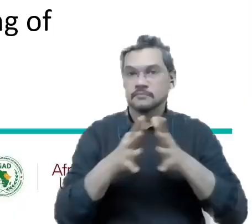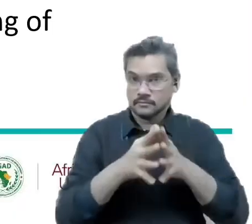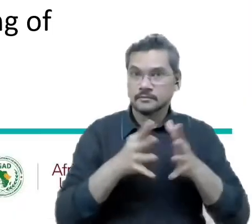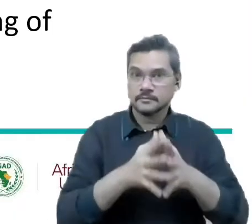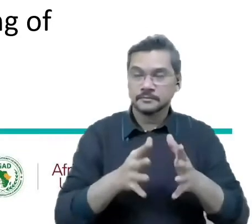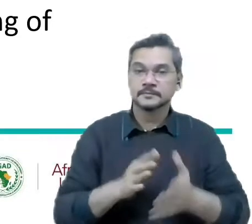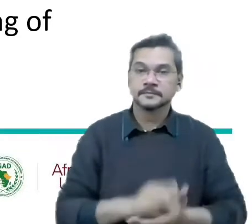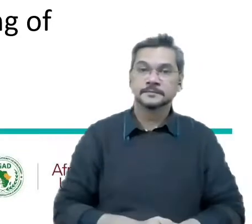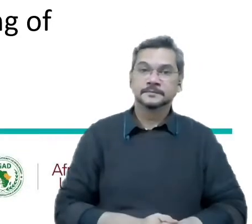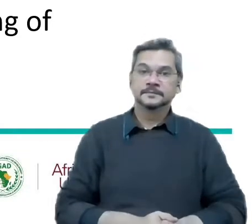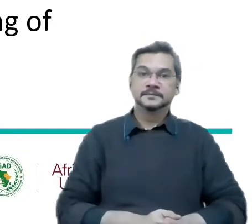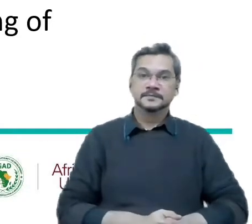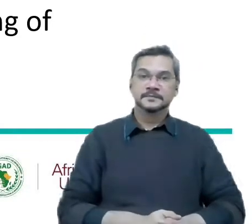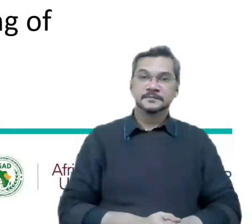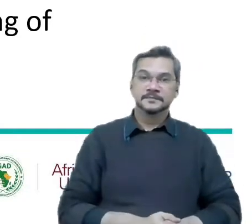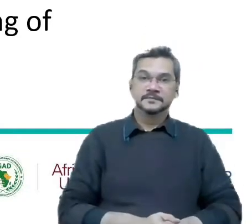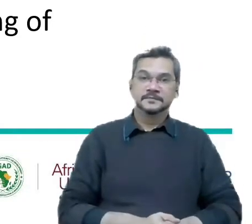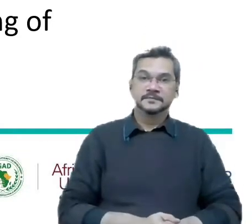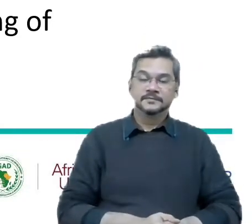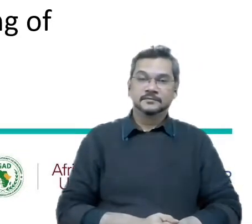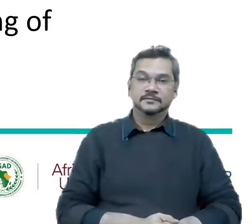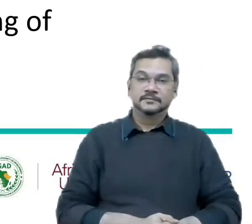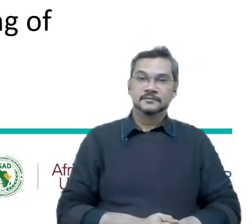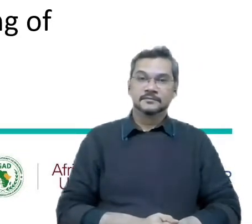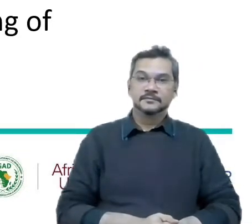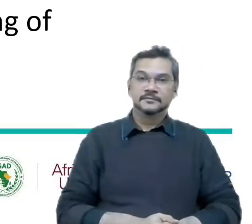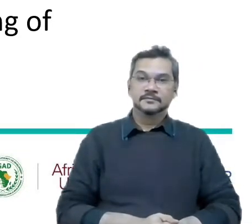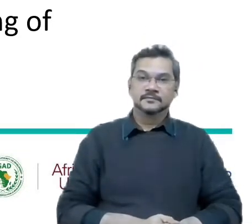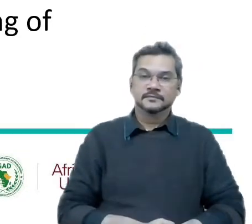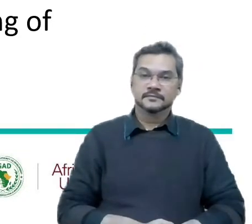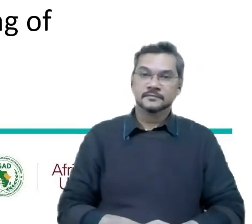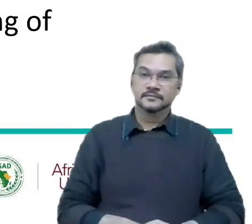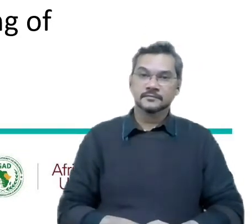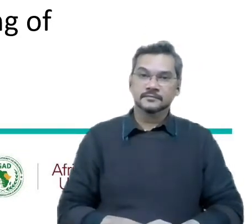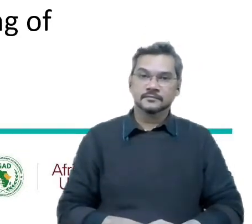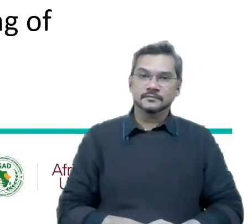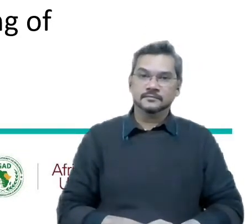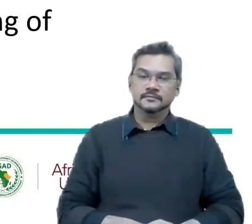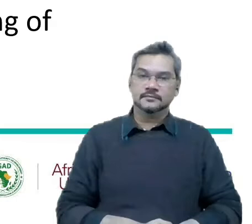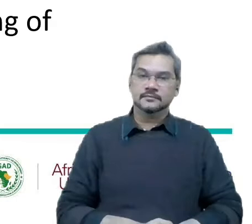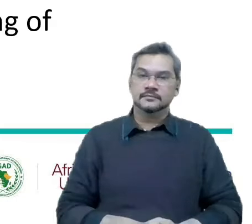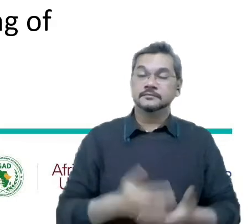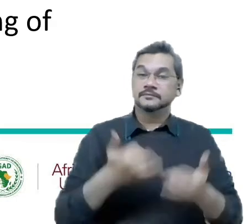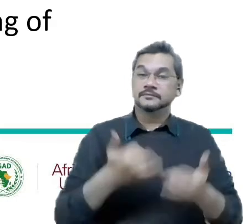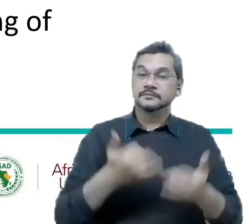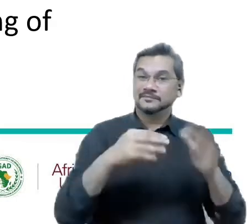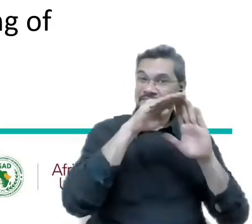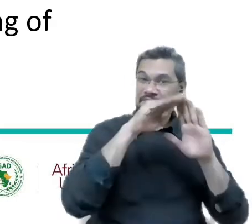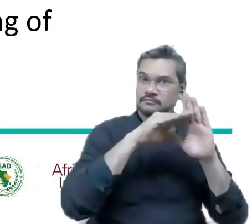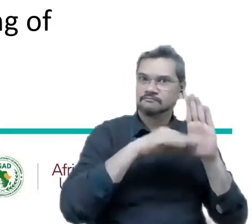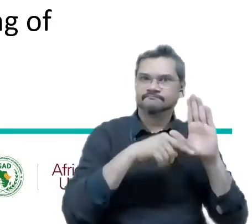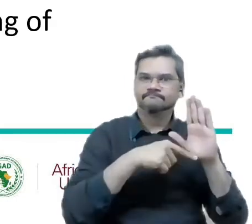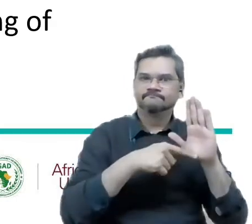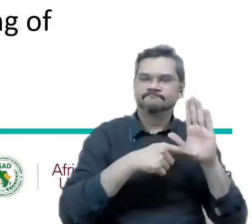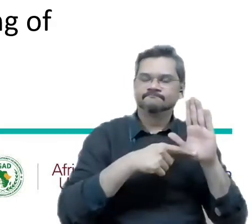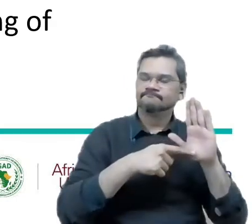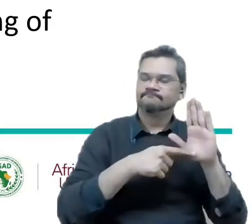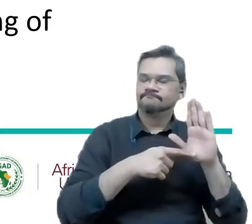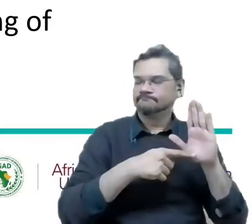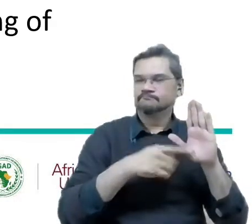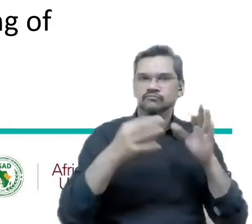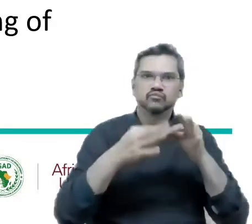These are the few things that I think we need to bear in mind. The first and most important thing that I would like to start with is issue of